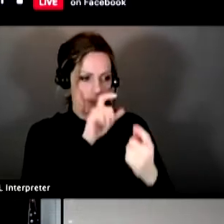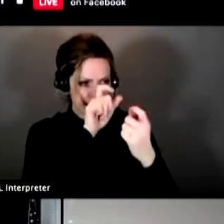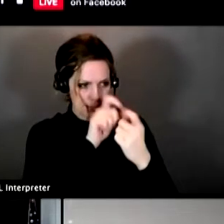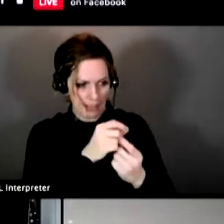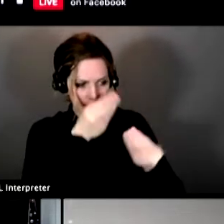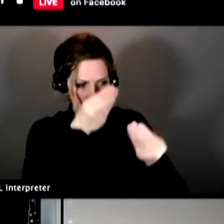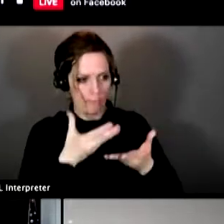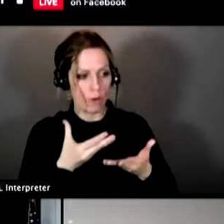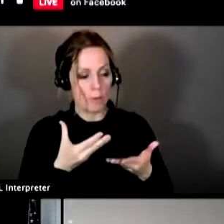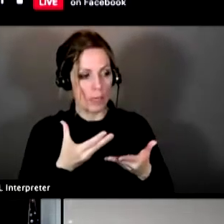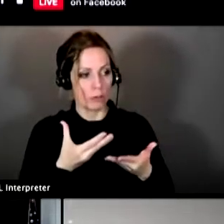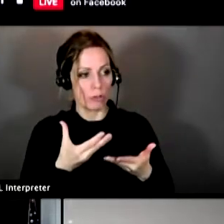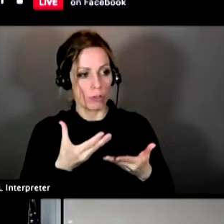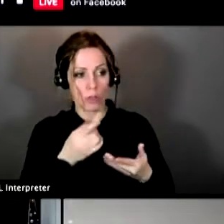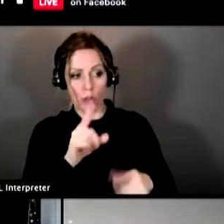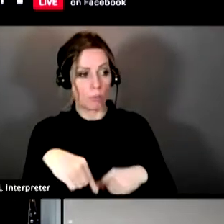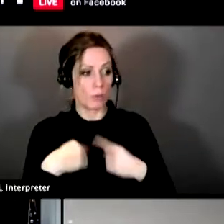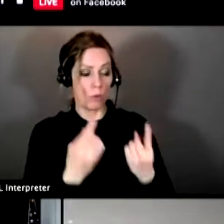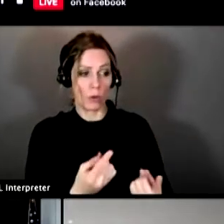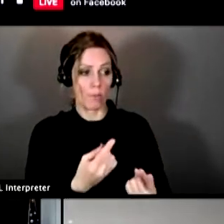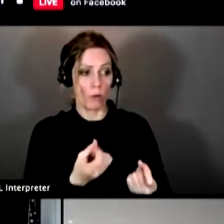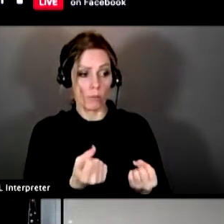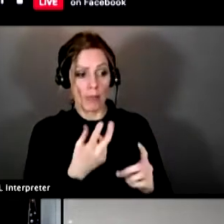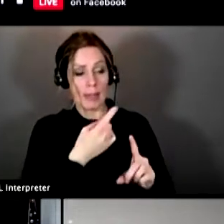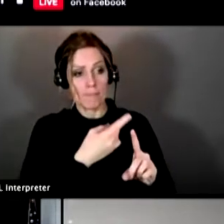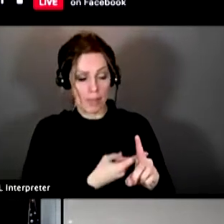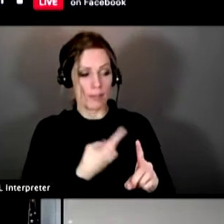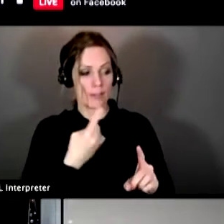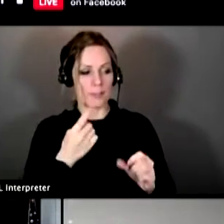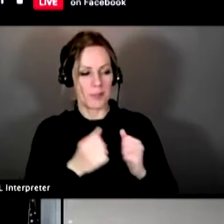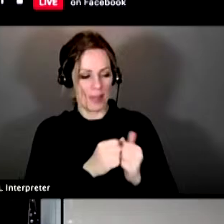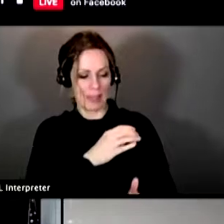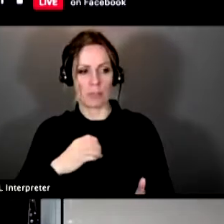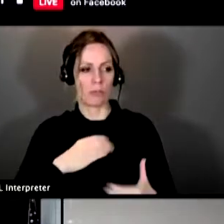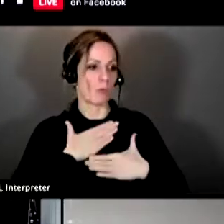giving this commission for several months now has been very much appreciated.